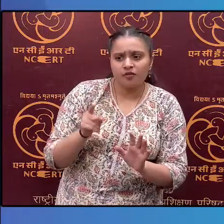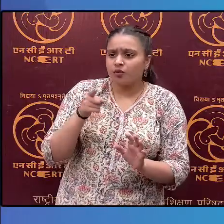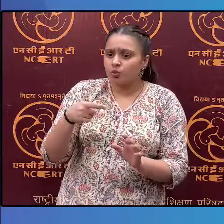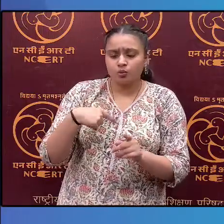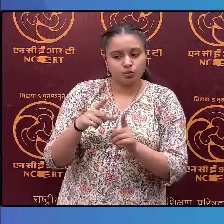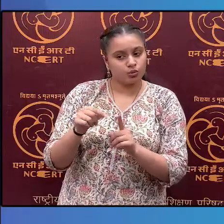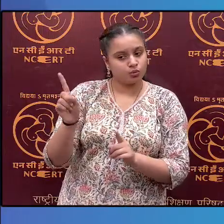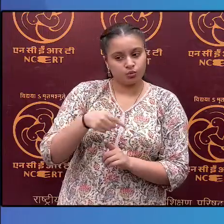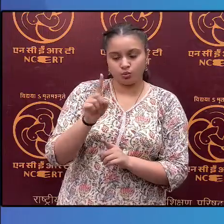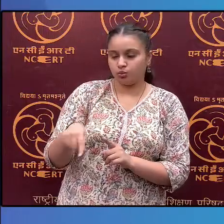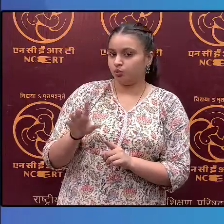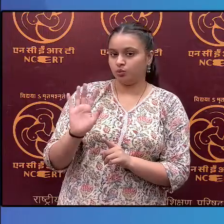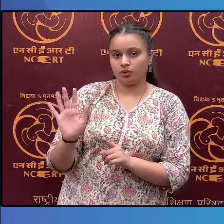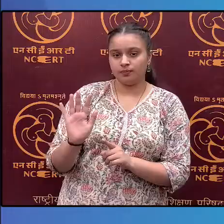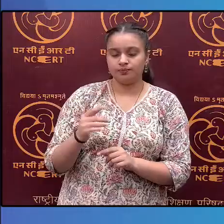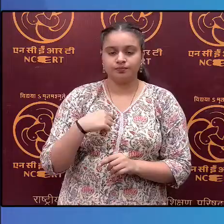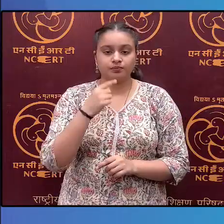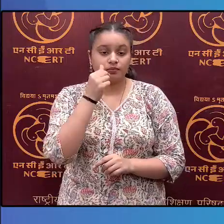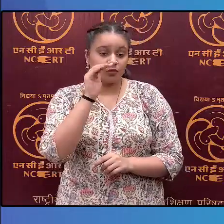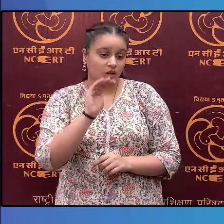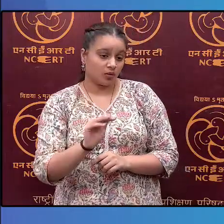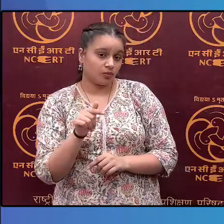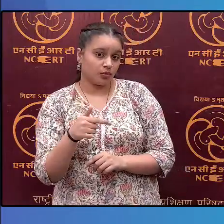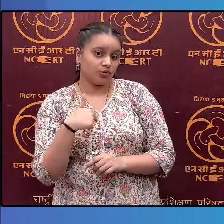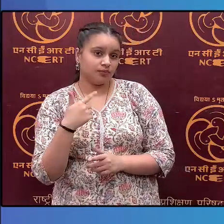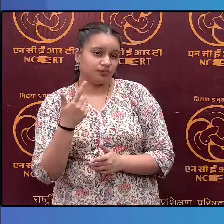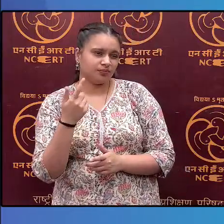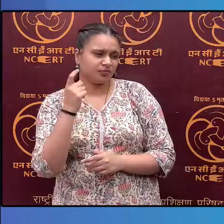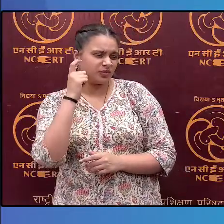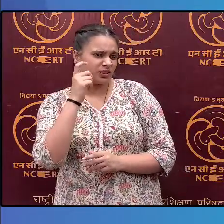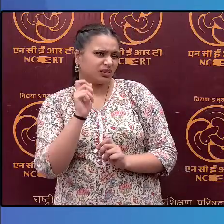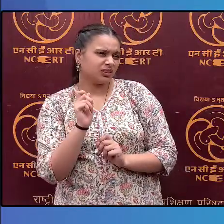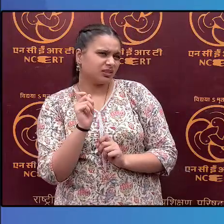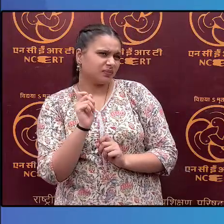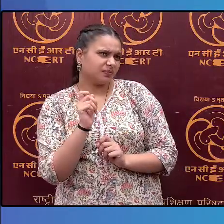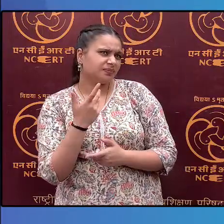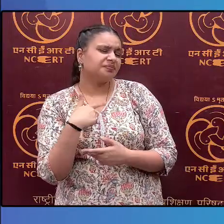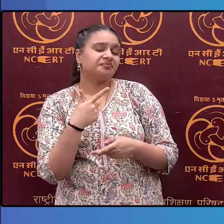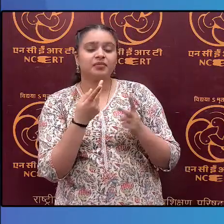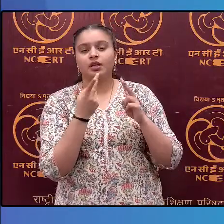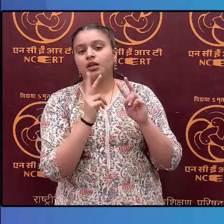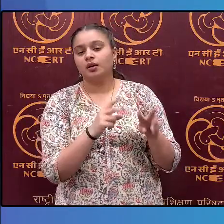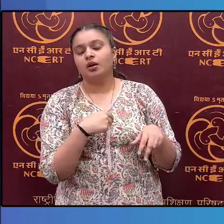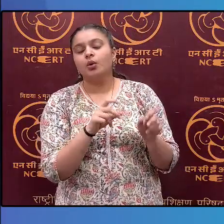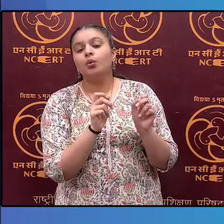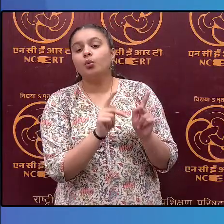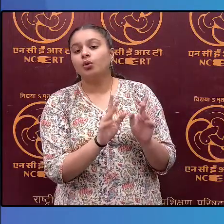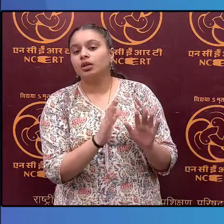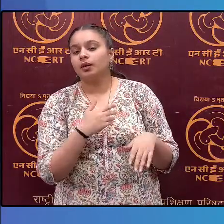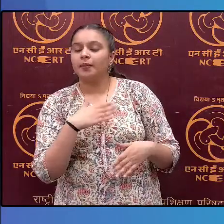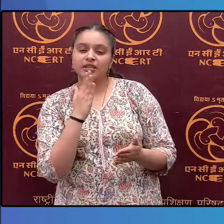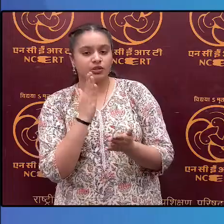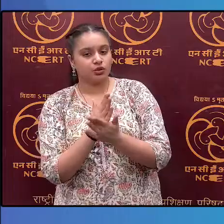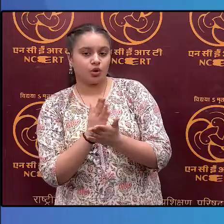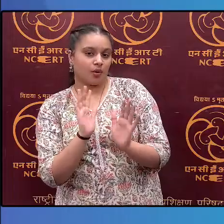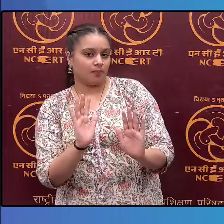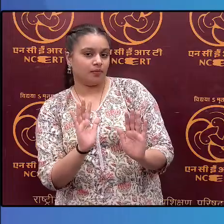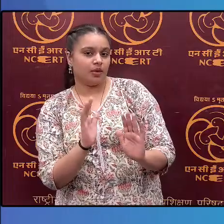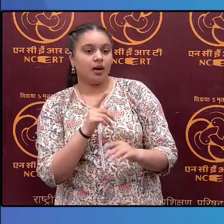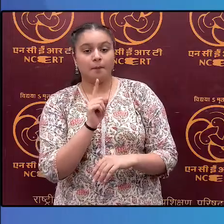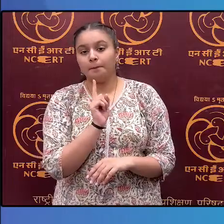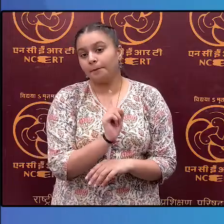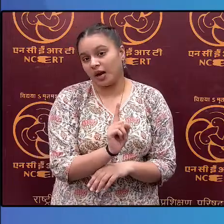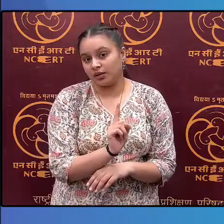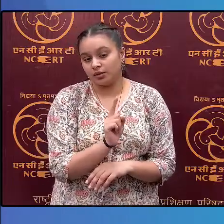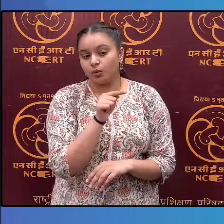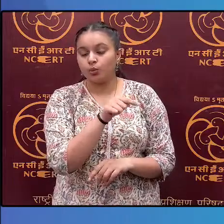doing this. Then the boy think for a minute. And then he replied that, okay, I will stop overturning your boat, but